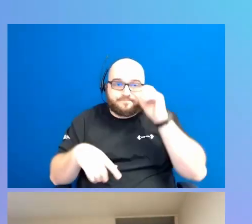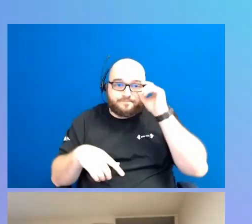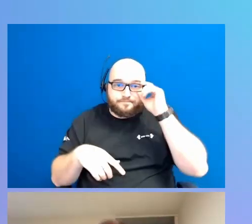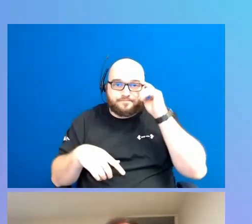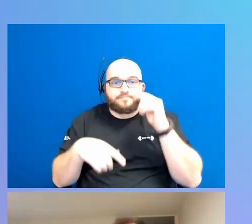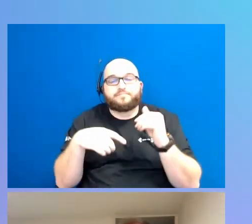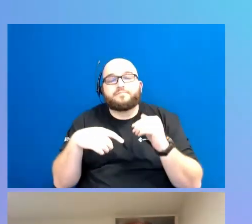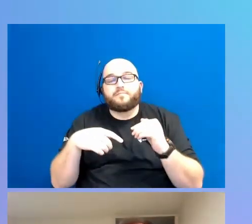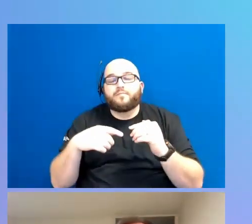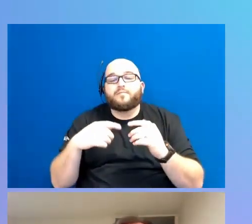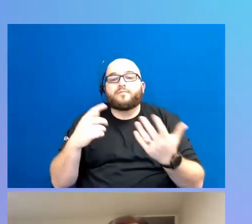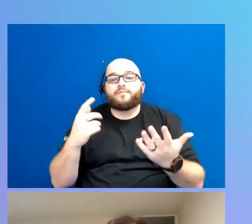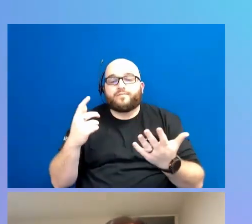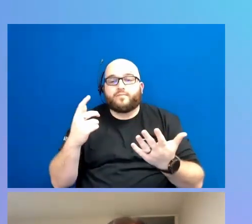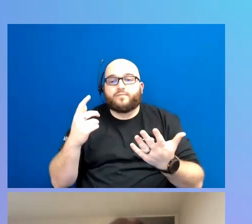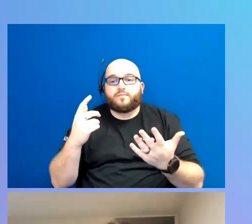So